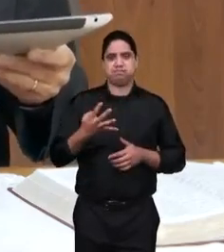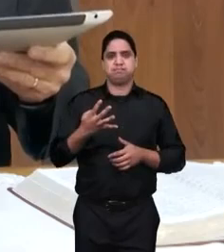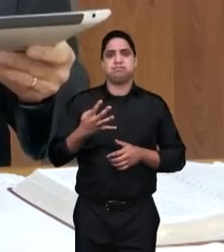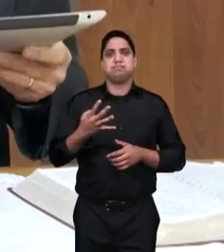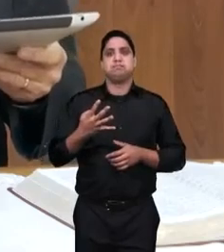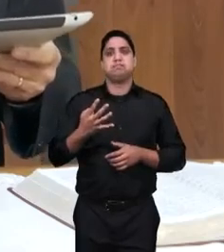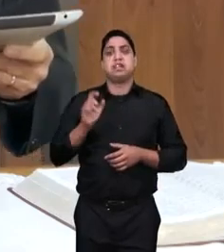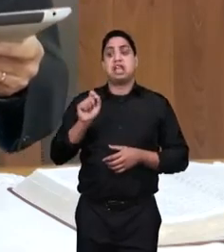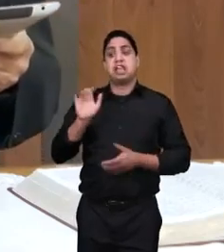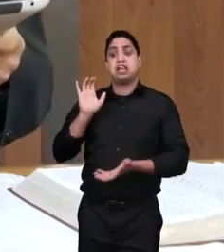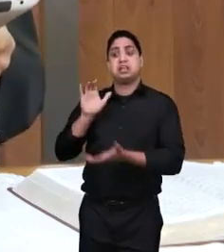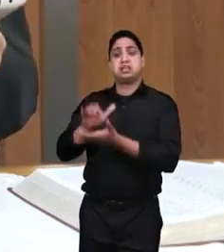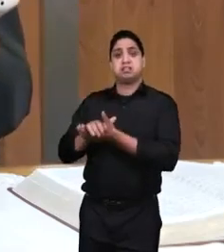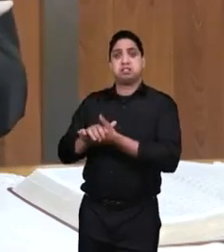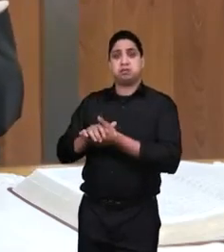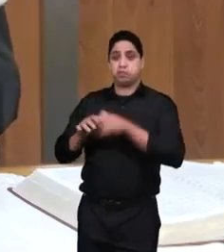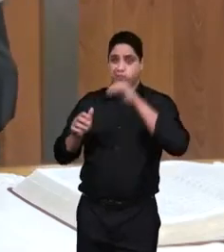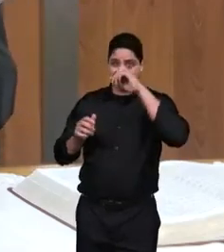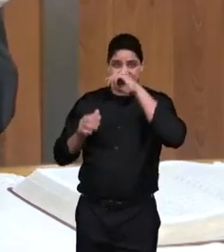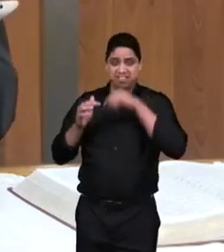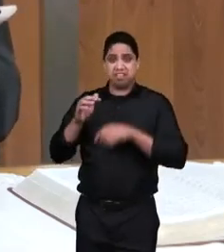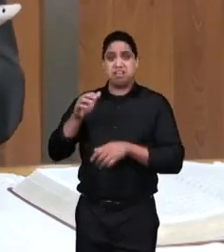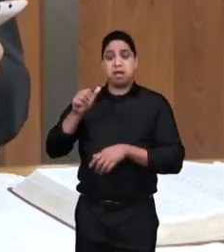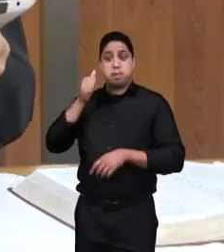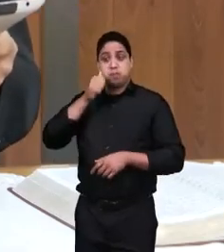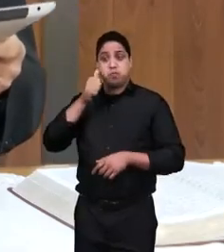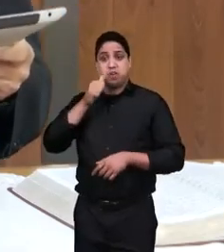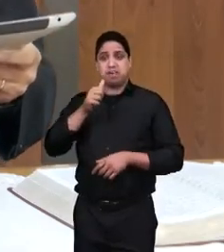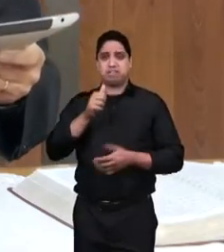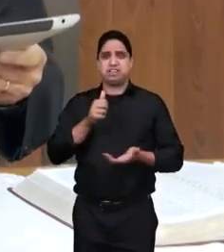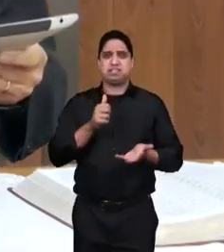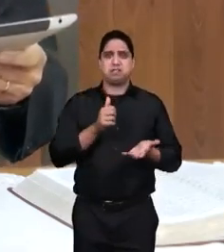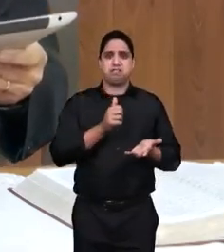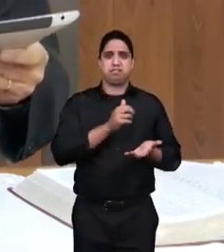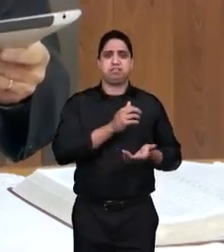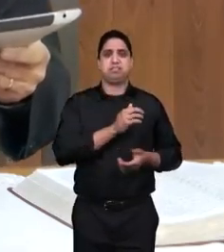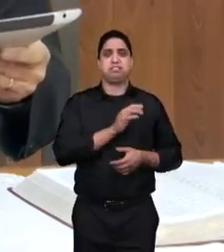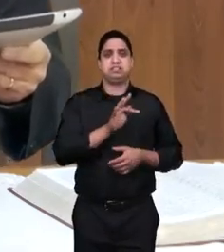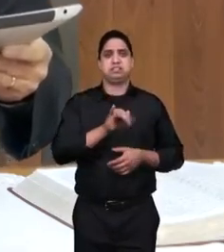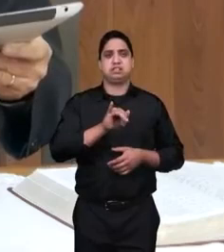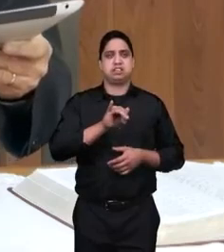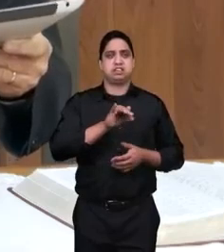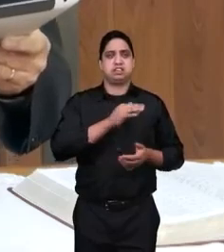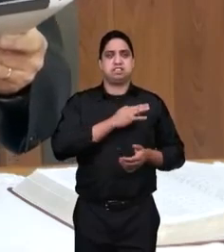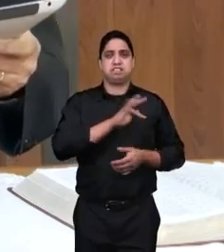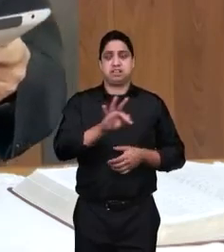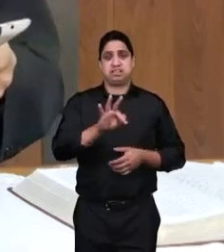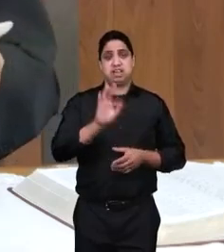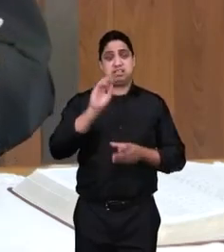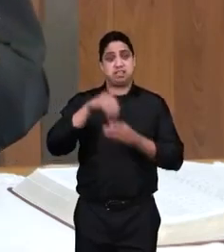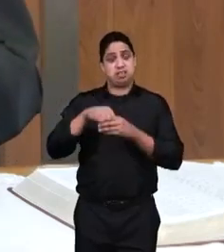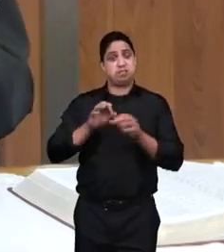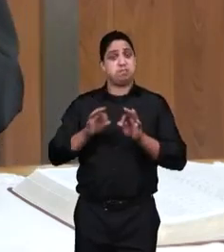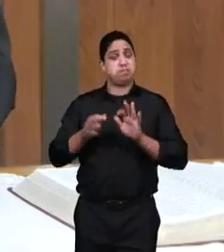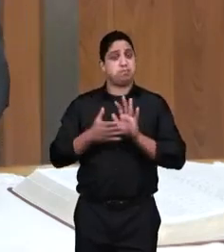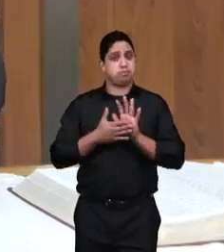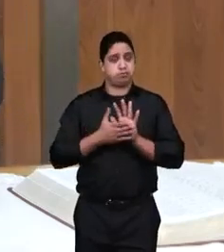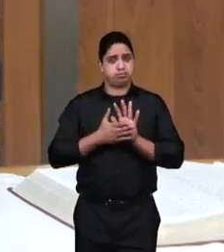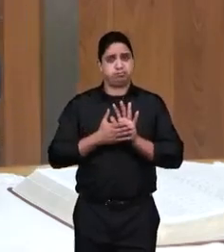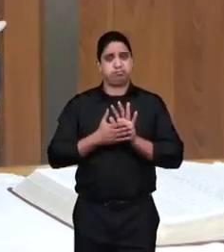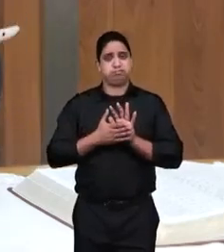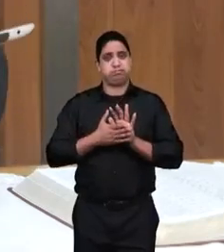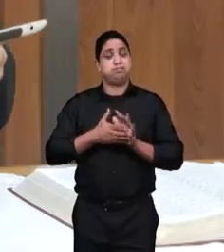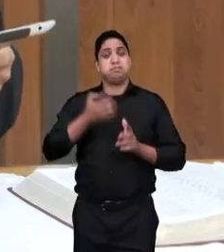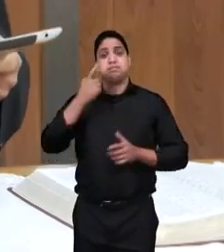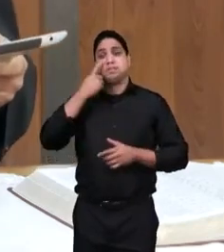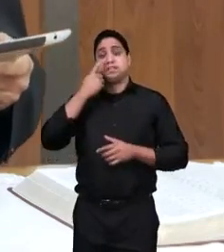didn't know that that marriage with the Philistine was in the project of God. And what we also see is